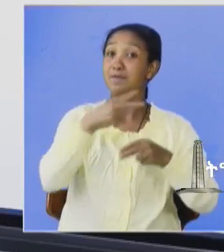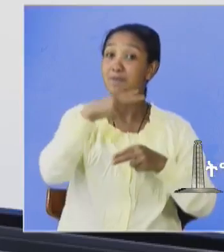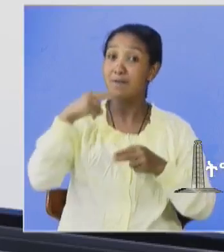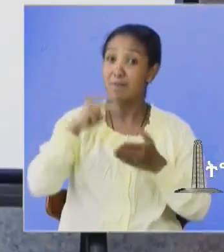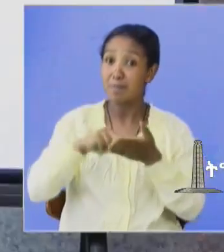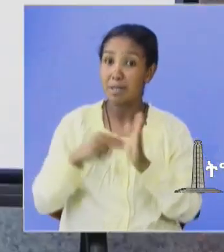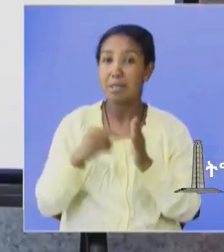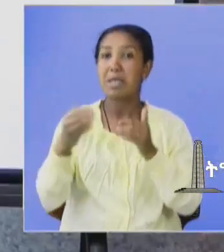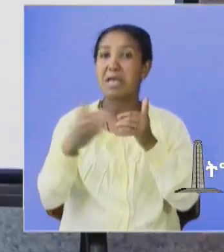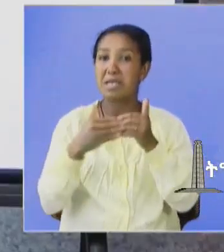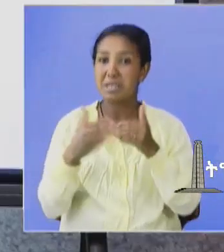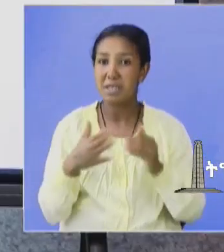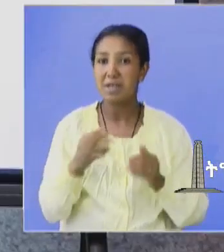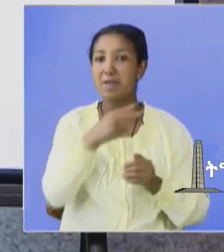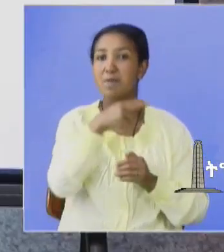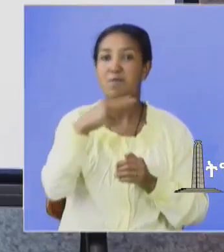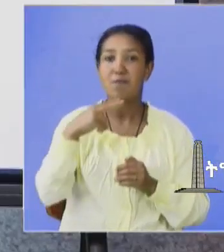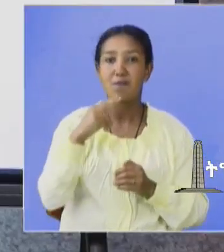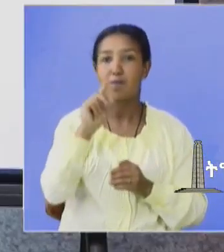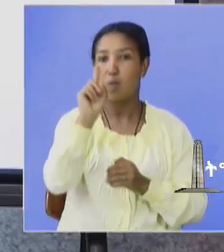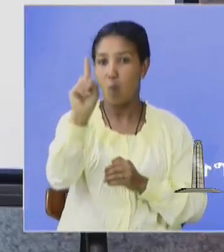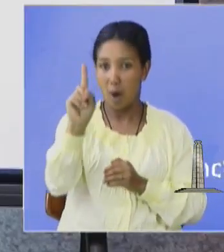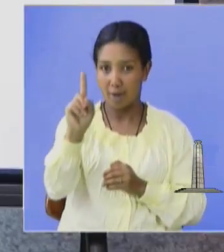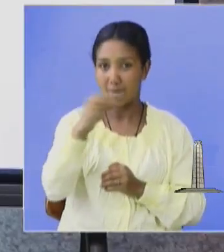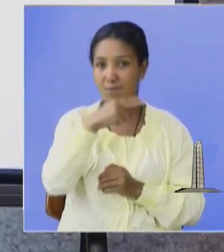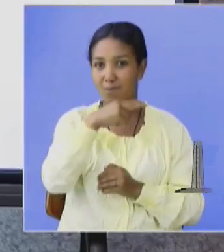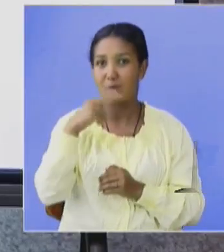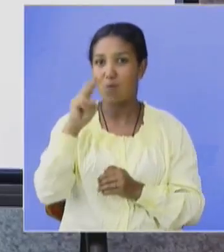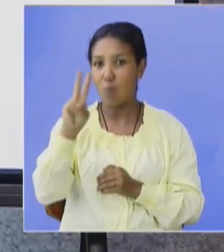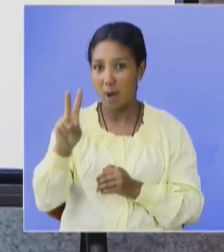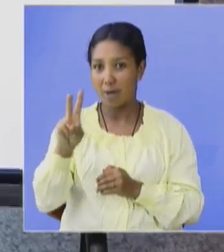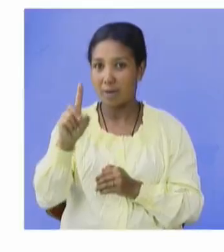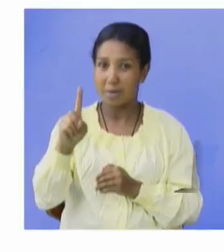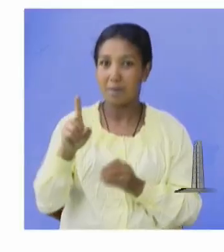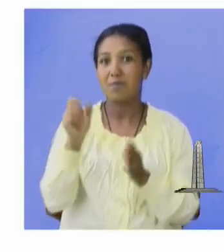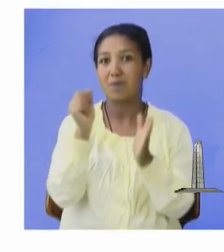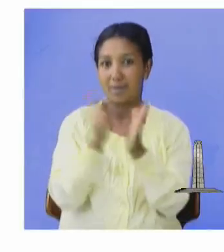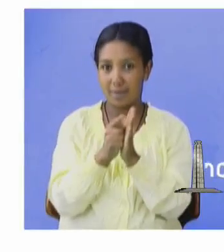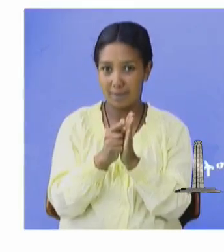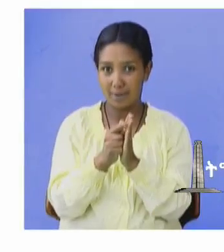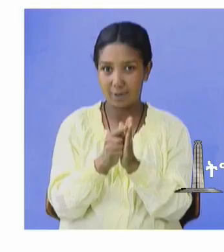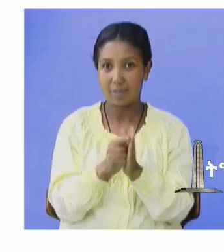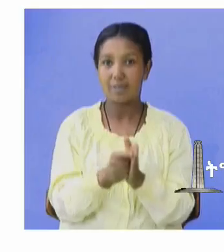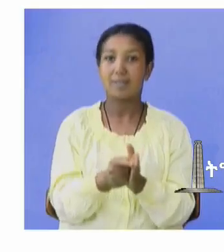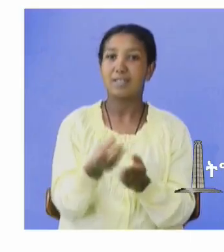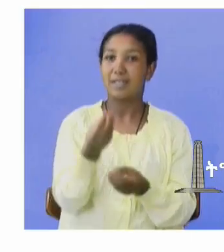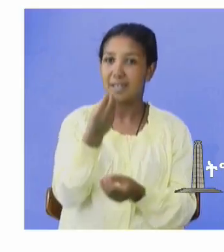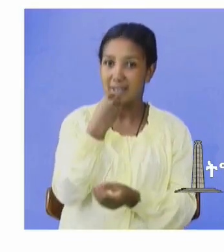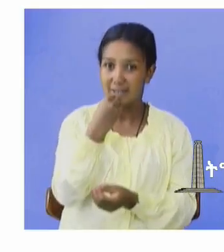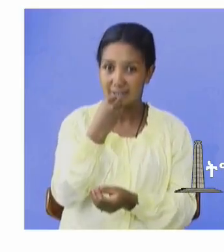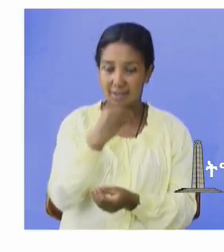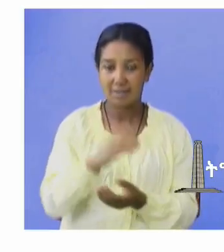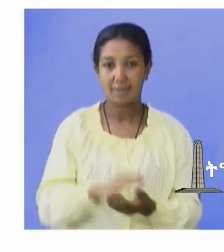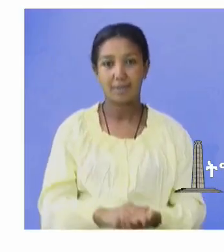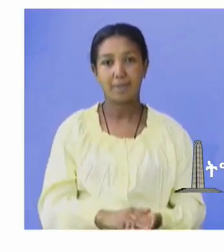it's easily verb 1, which is called verb 1. For example, eat,